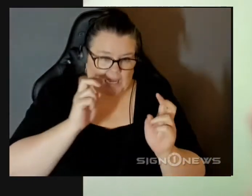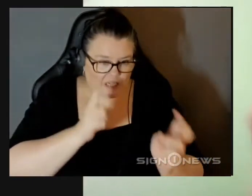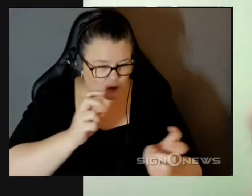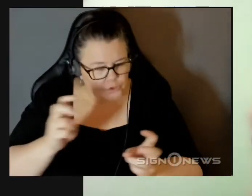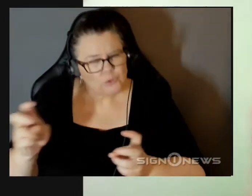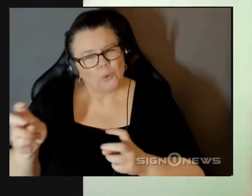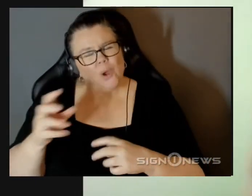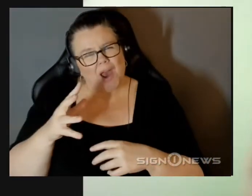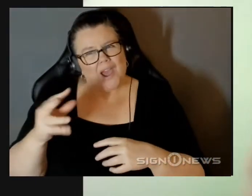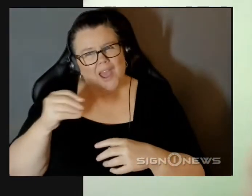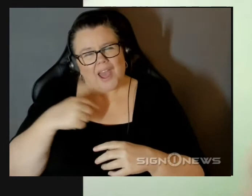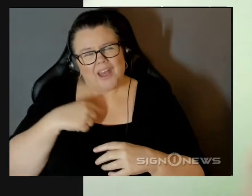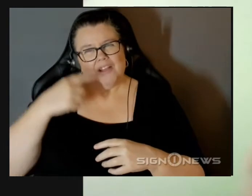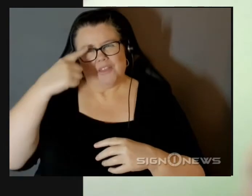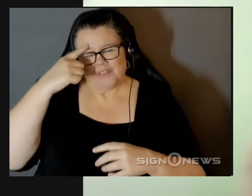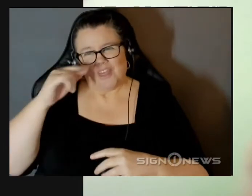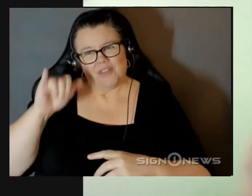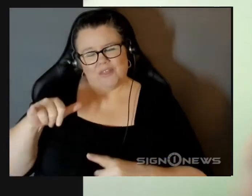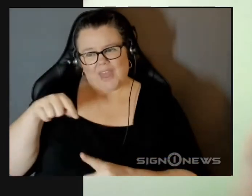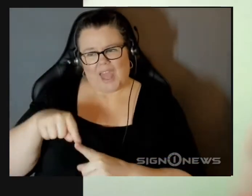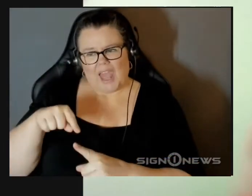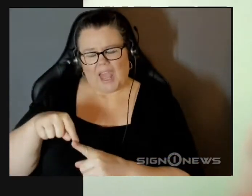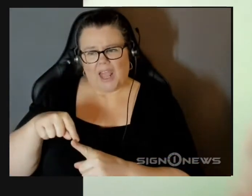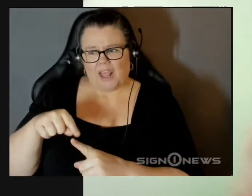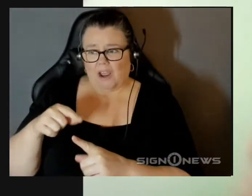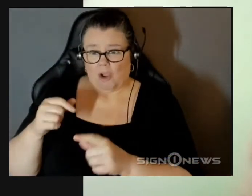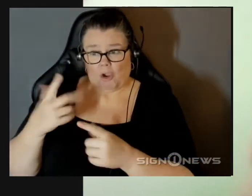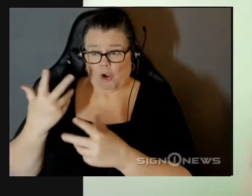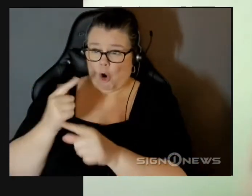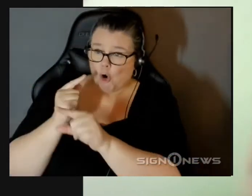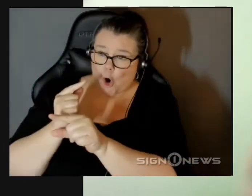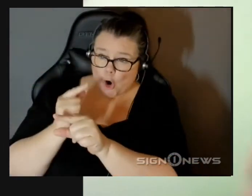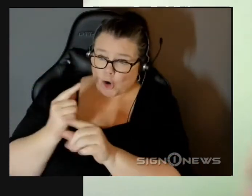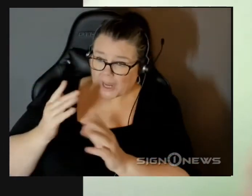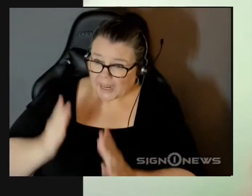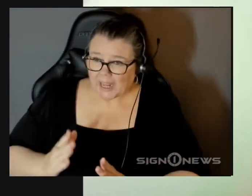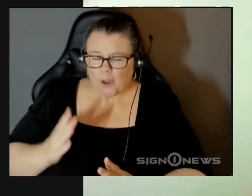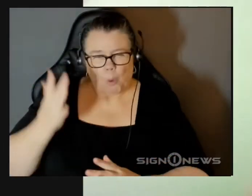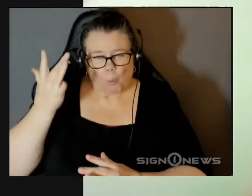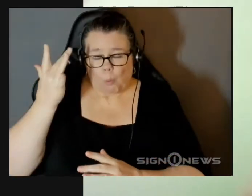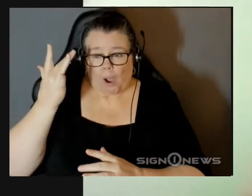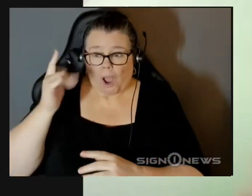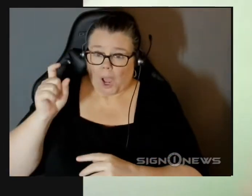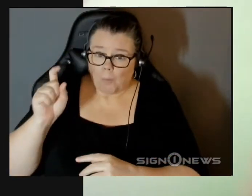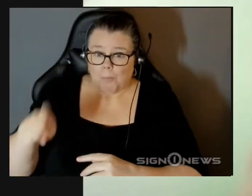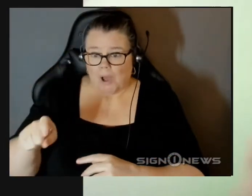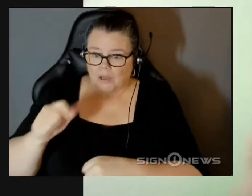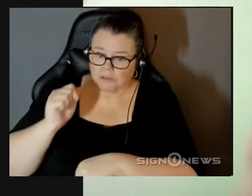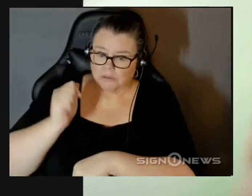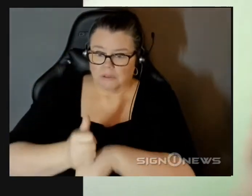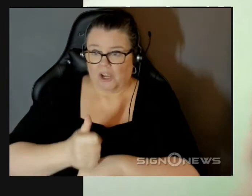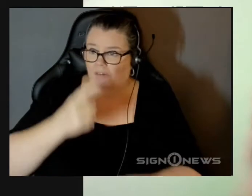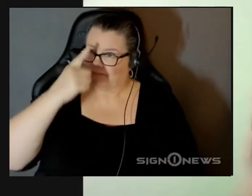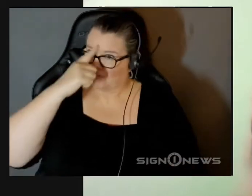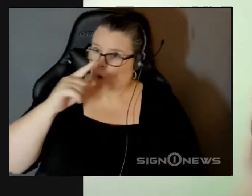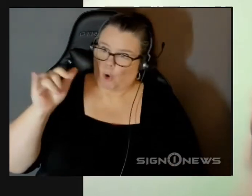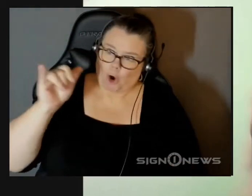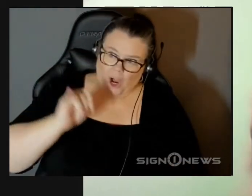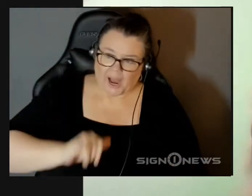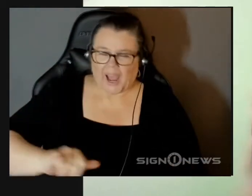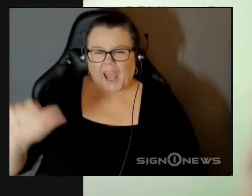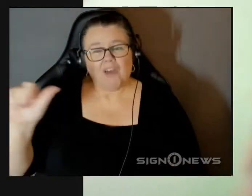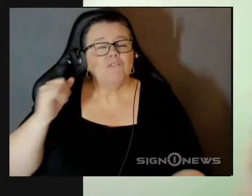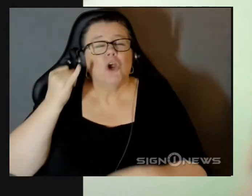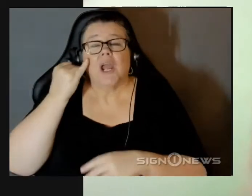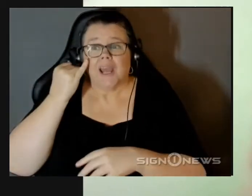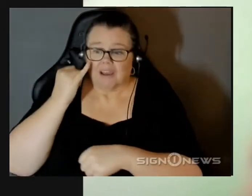does conservatorship or guardianship have to last forever? If it was there to kind of serve in an emergency circumstance,